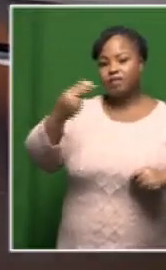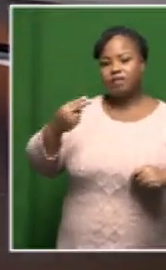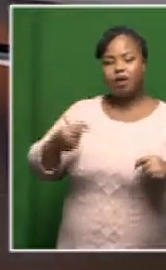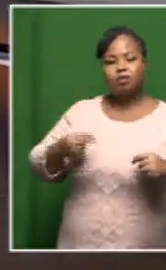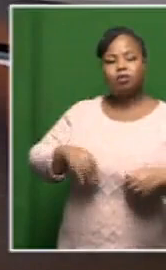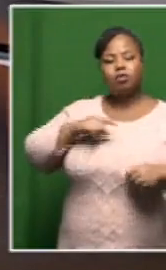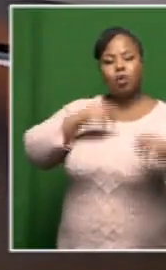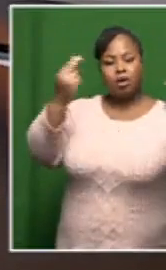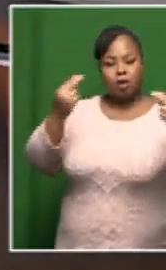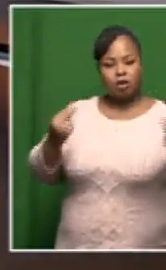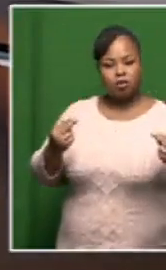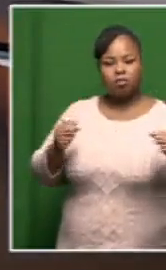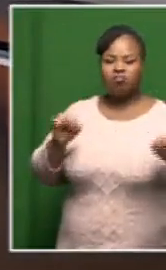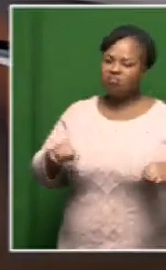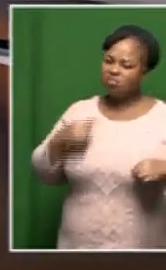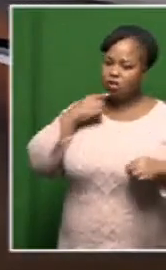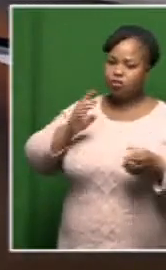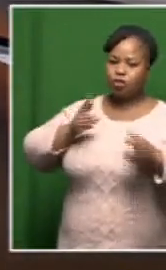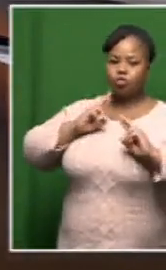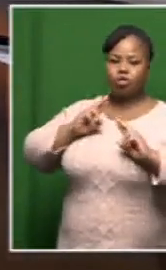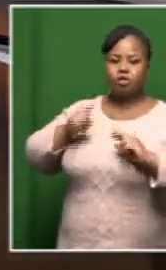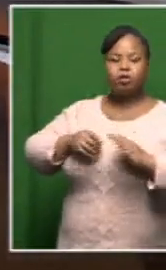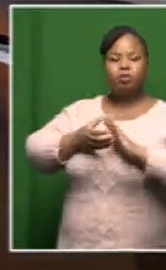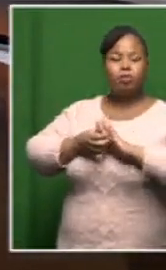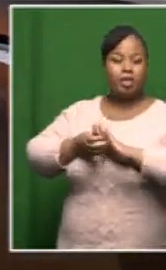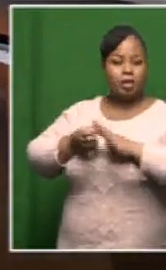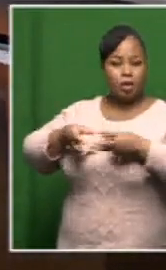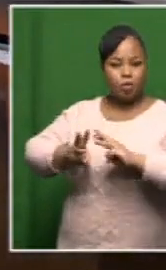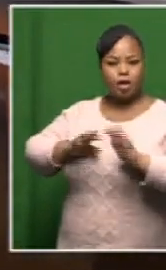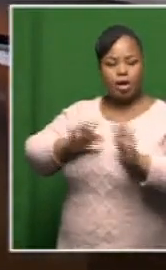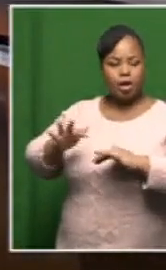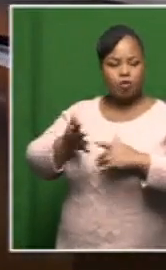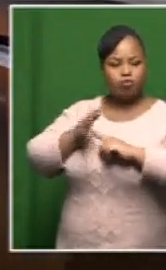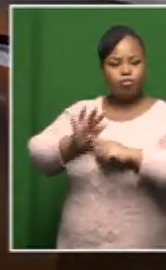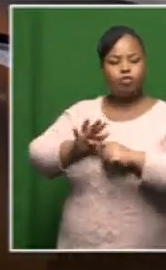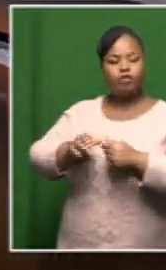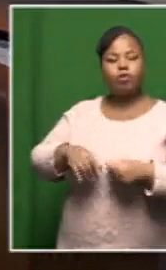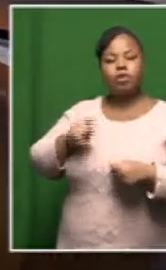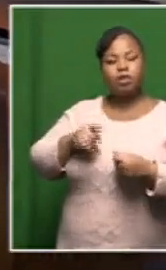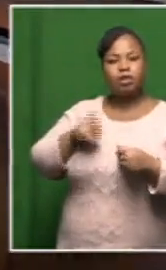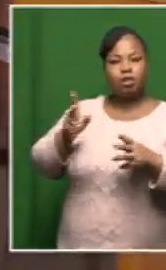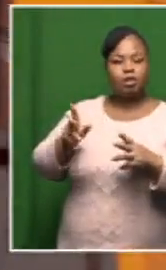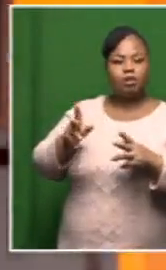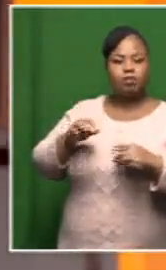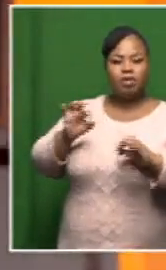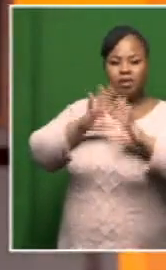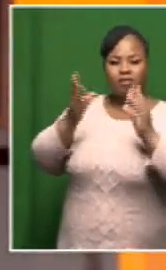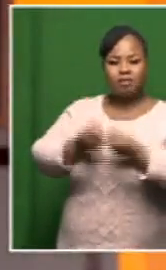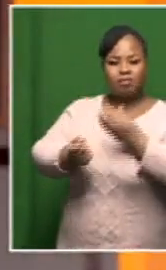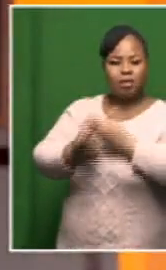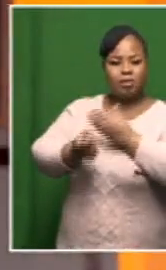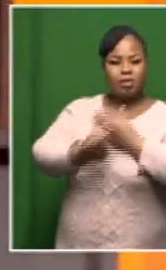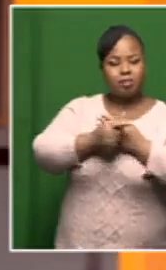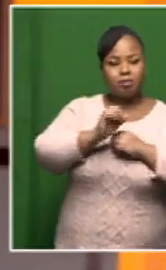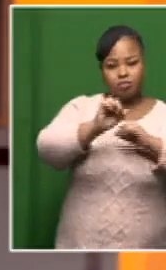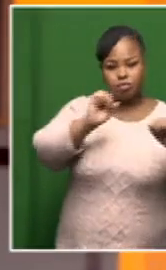I think artists were given a brief to respond to the pandemic. That's where it started. And they would translate the happenings, the